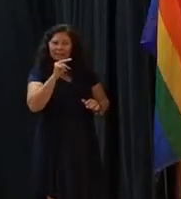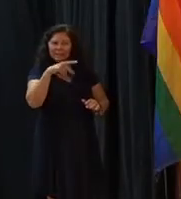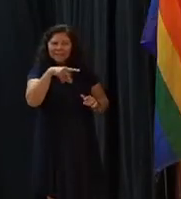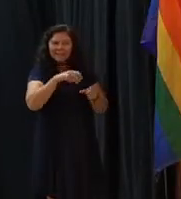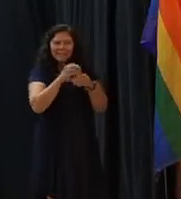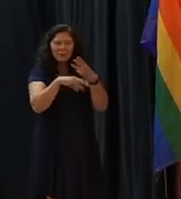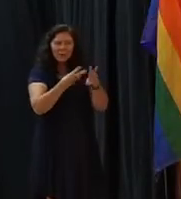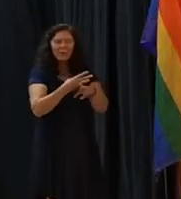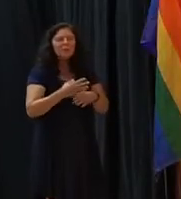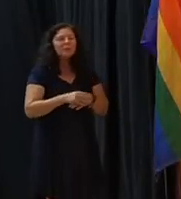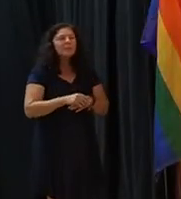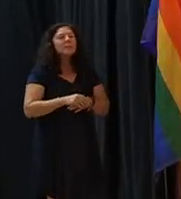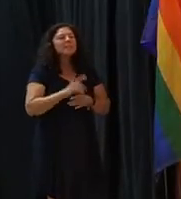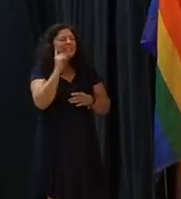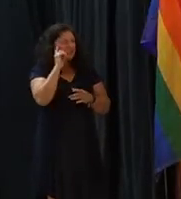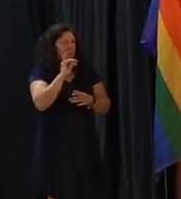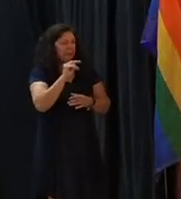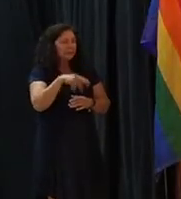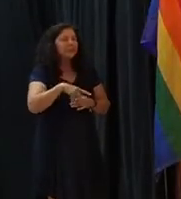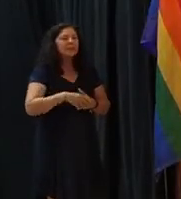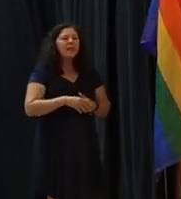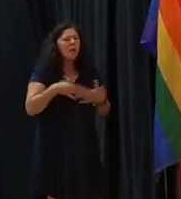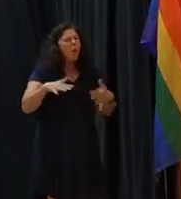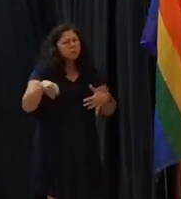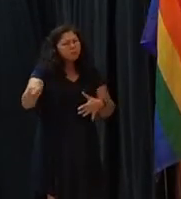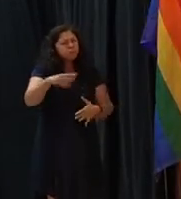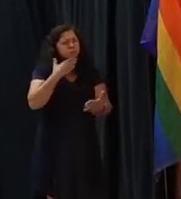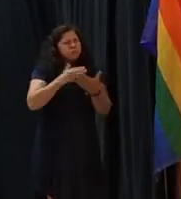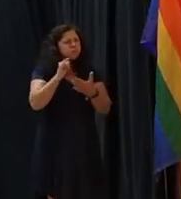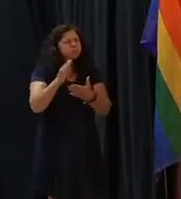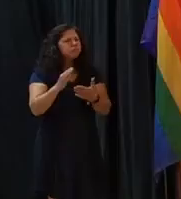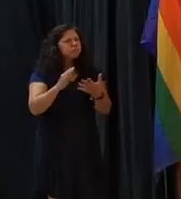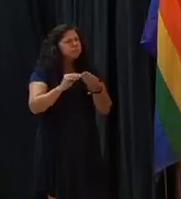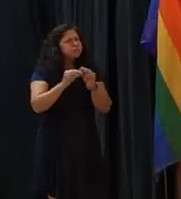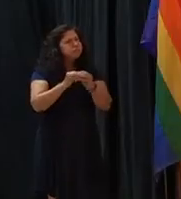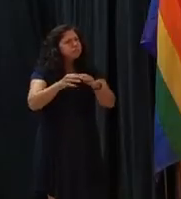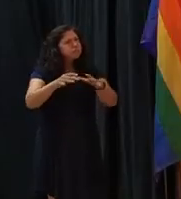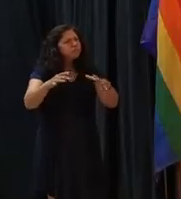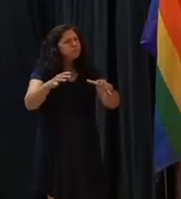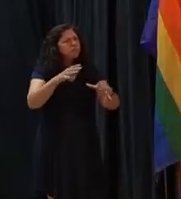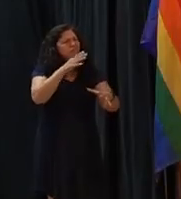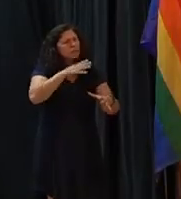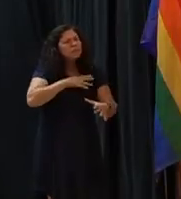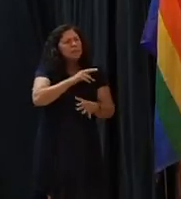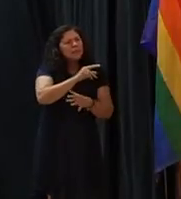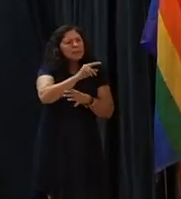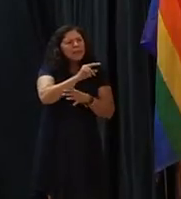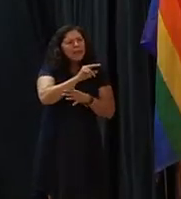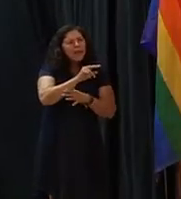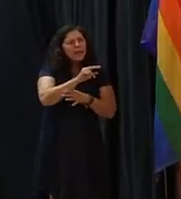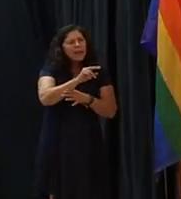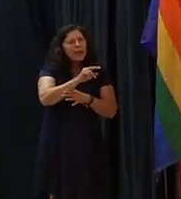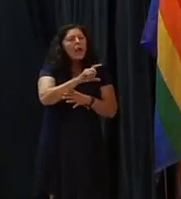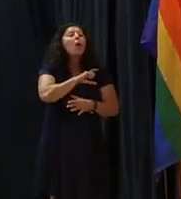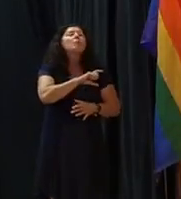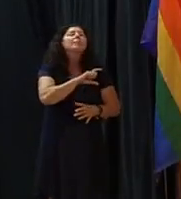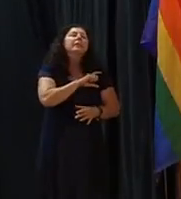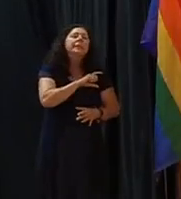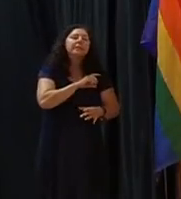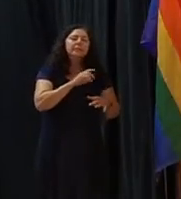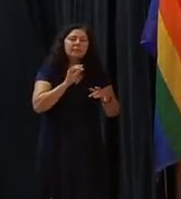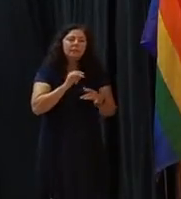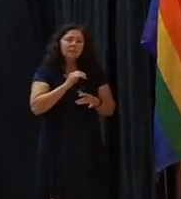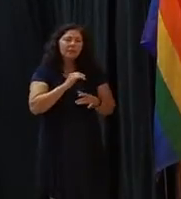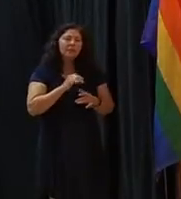it, you think probably they have done a very, very good job in terms of numbers, numbers of female MPs, senators, and